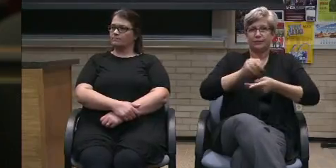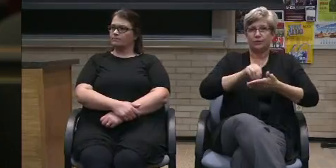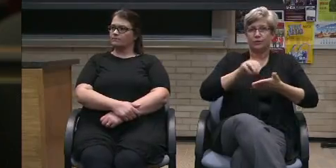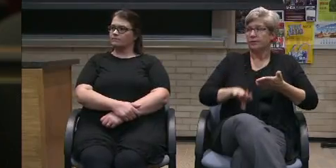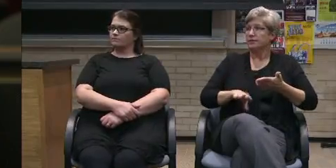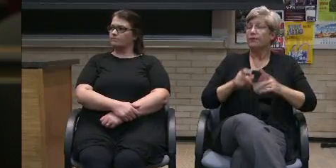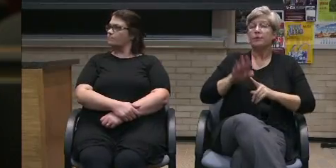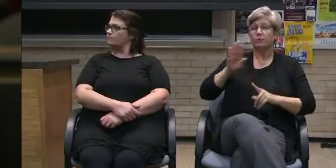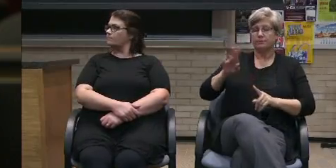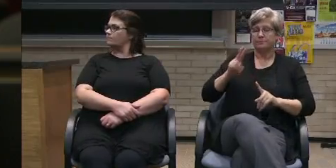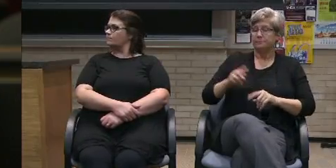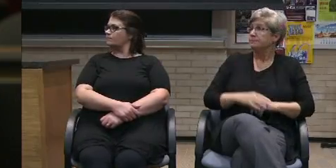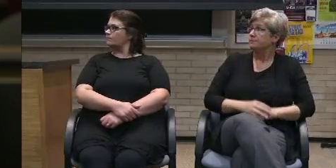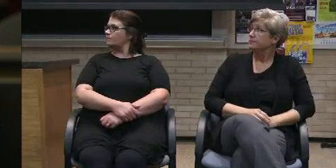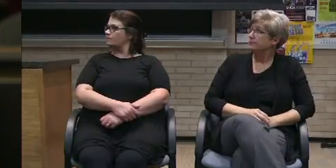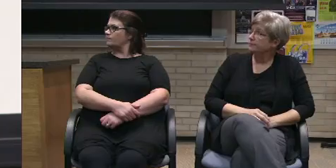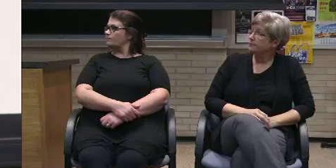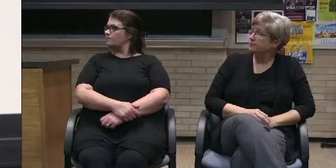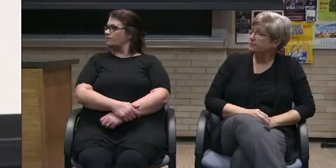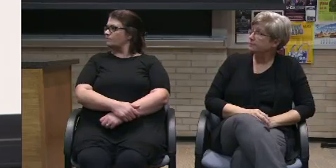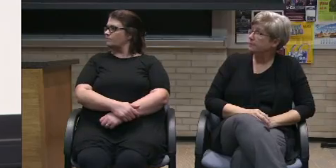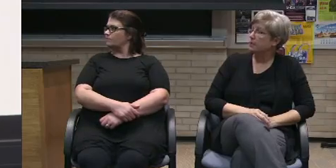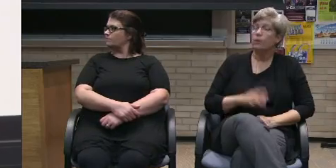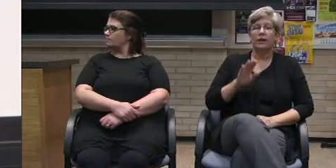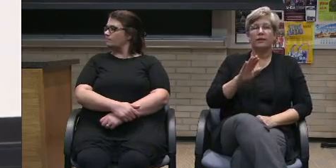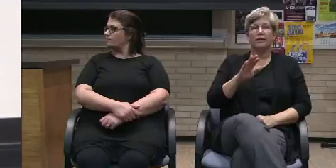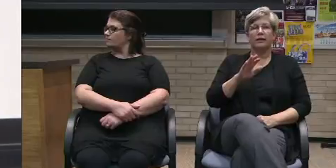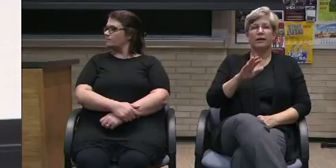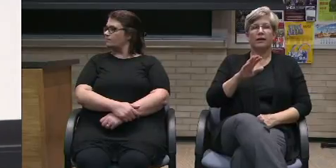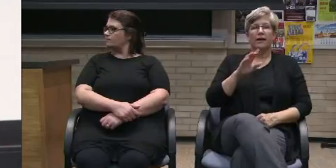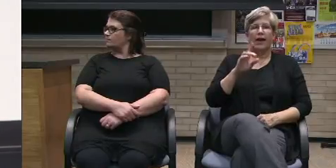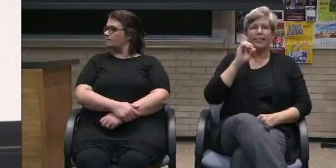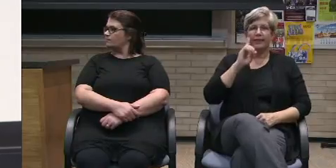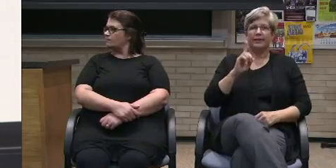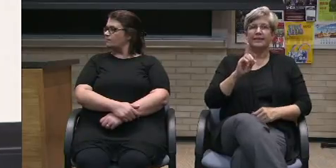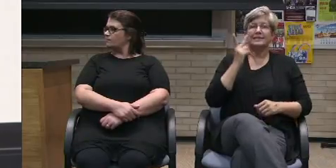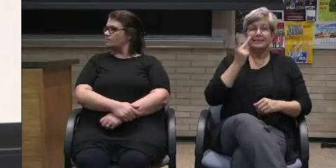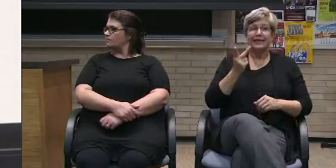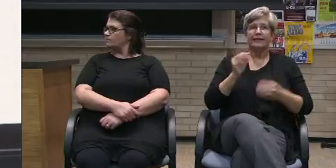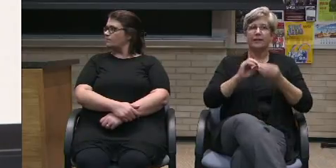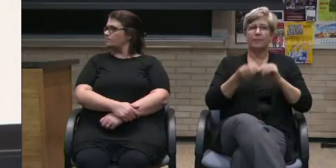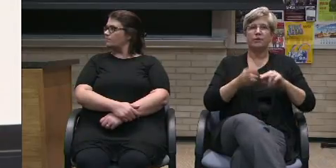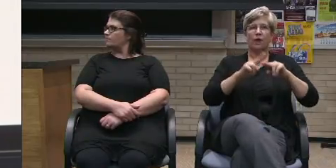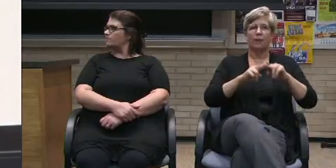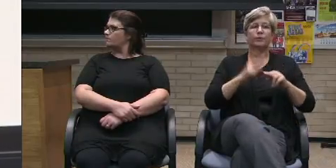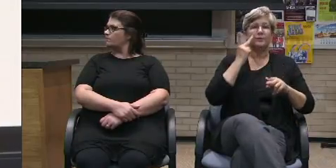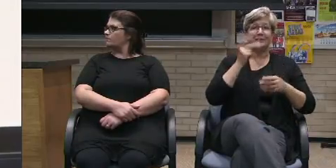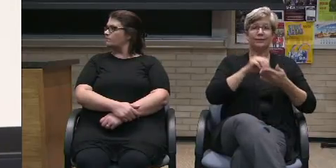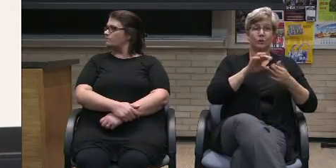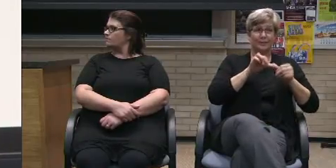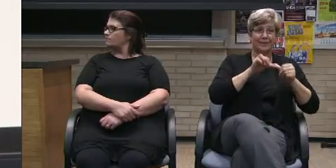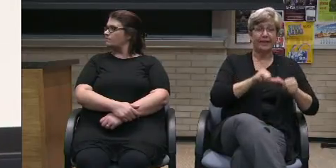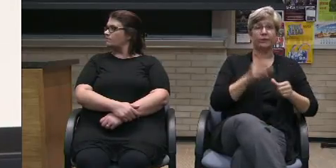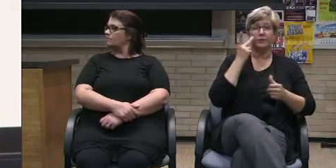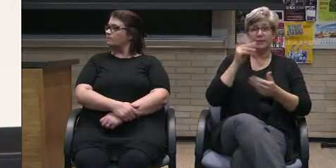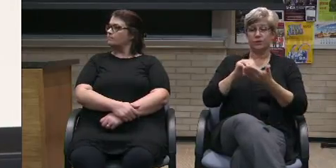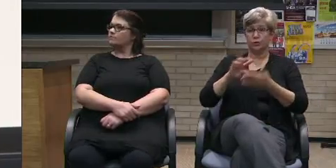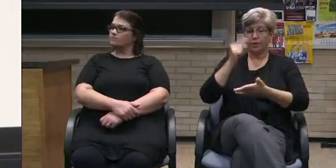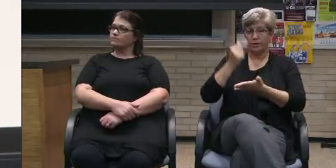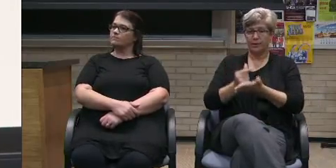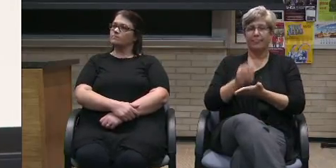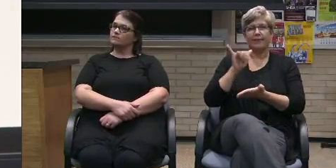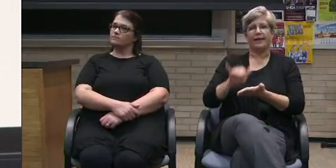your point of view. The biggest accomplishment is the retention and graduation rate, certainly. When you see the students graduating, you know, that's the